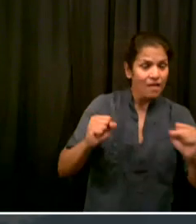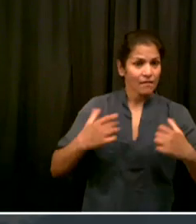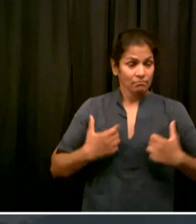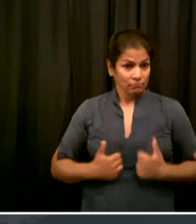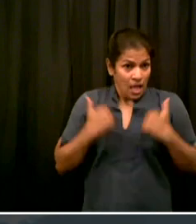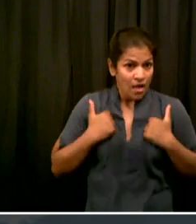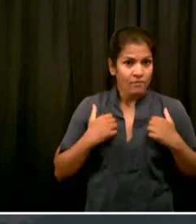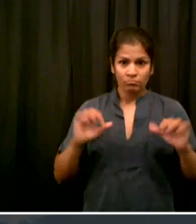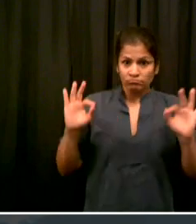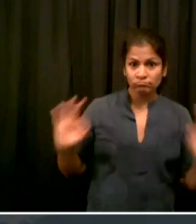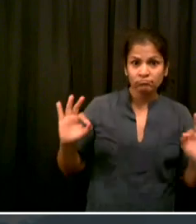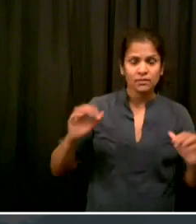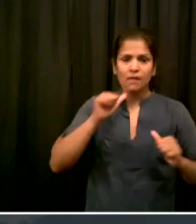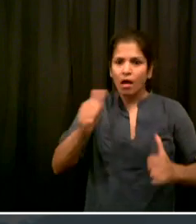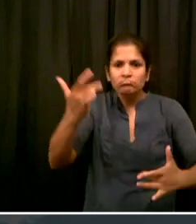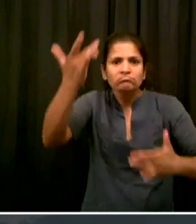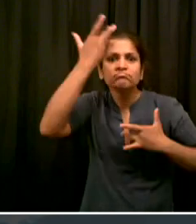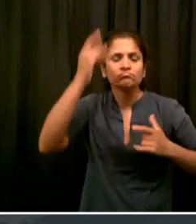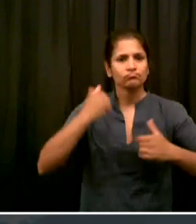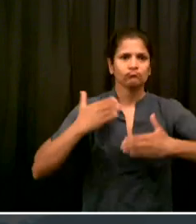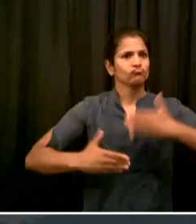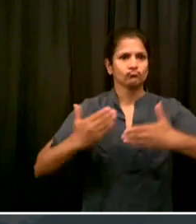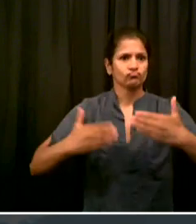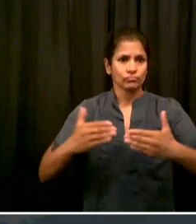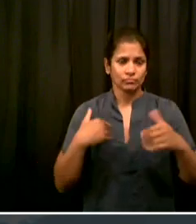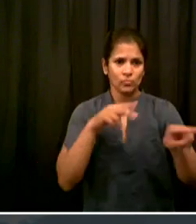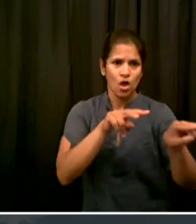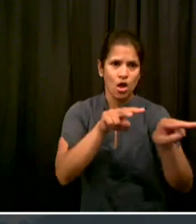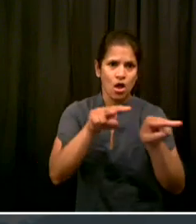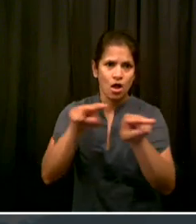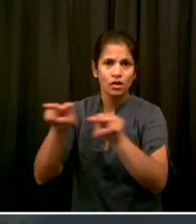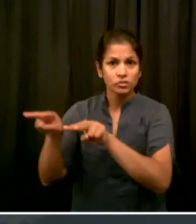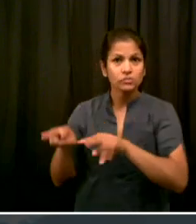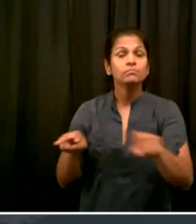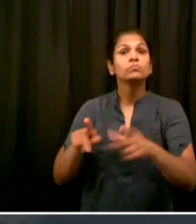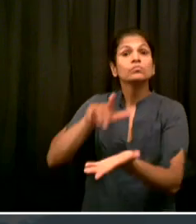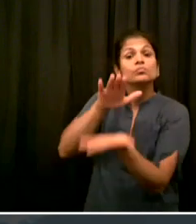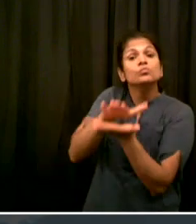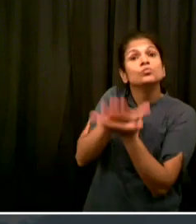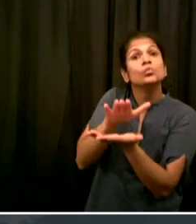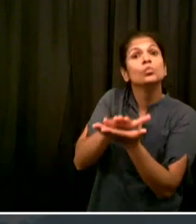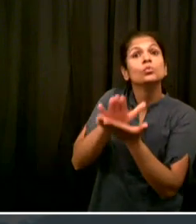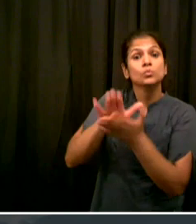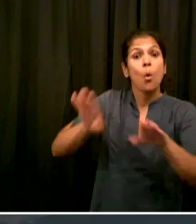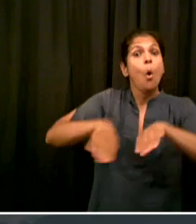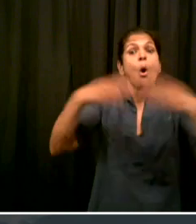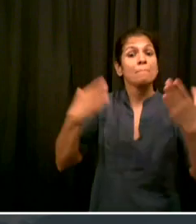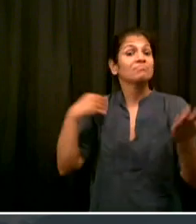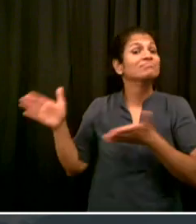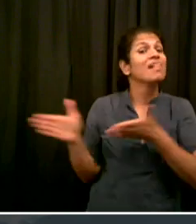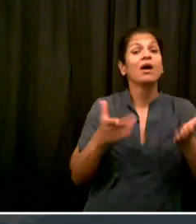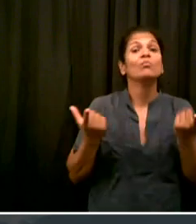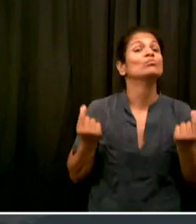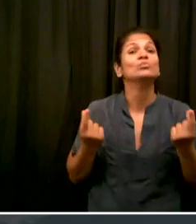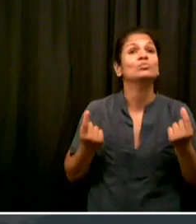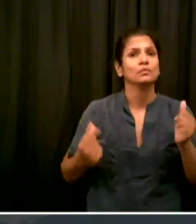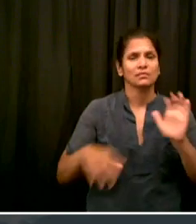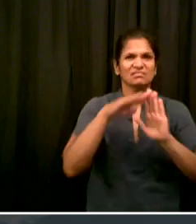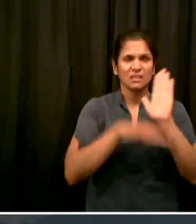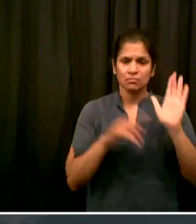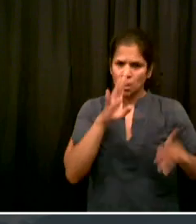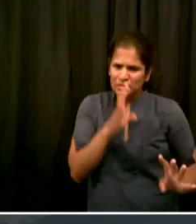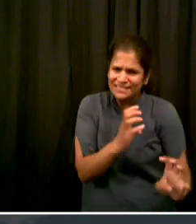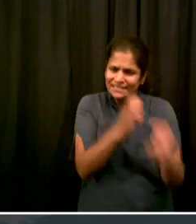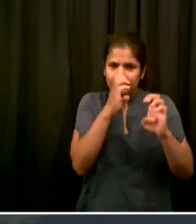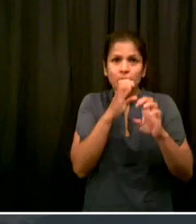in the country. We have held the highest standards. And we've looked all over the world. In fact, the